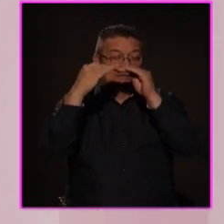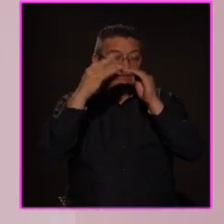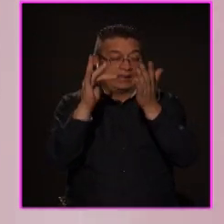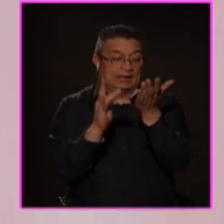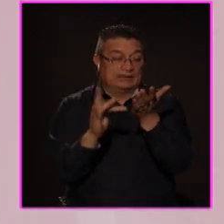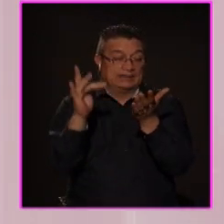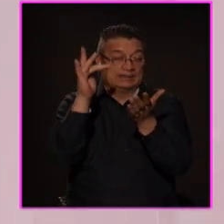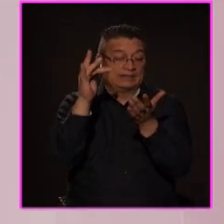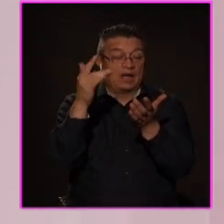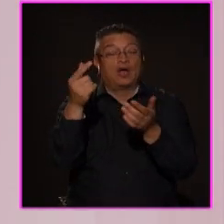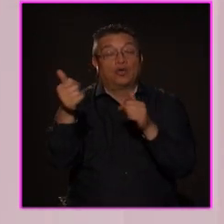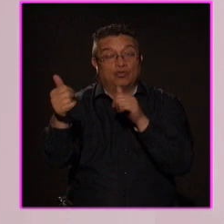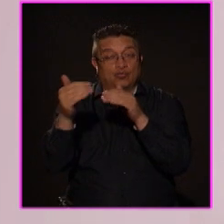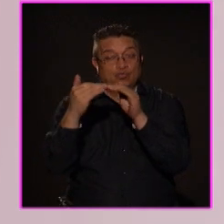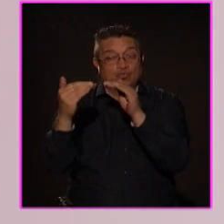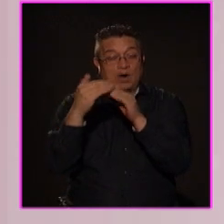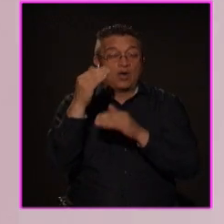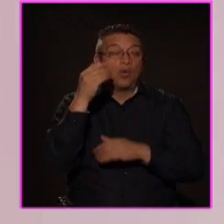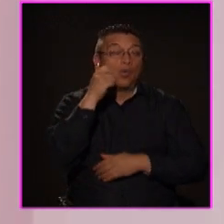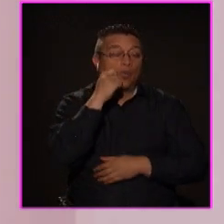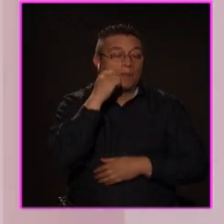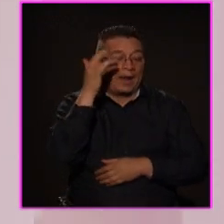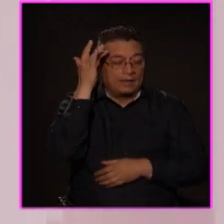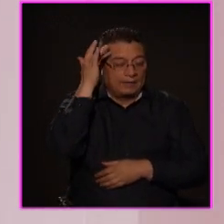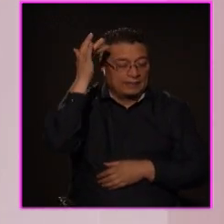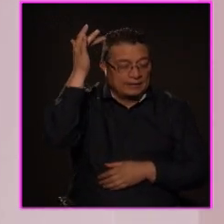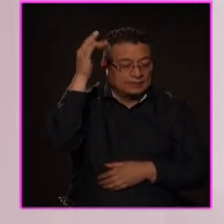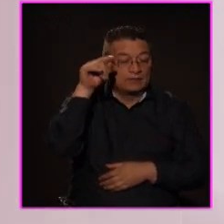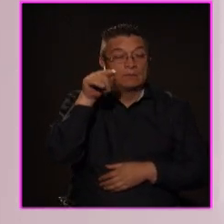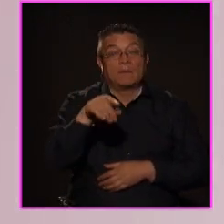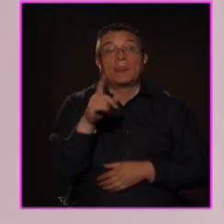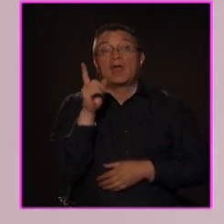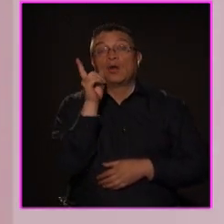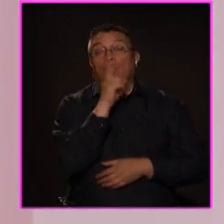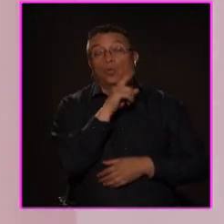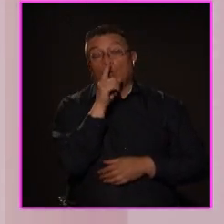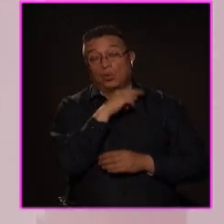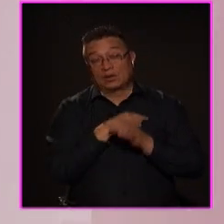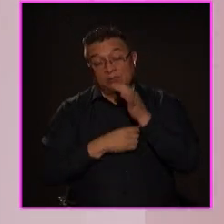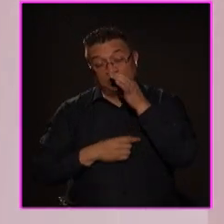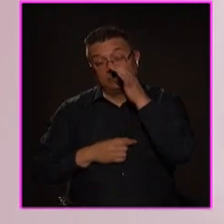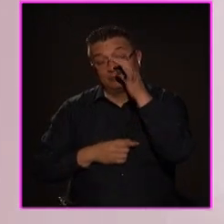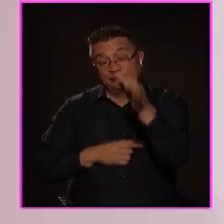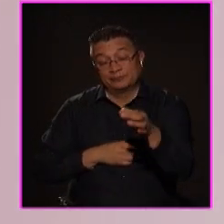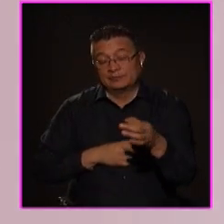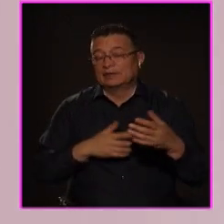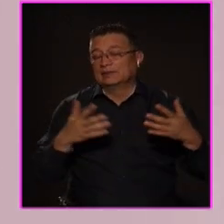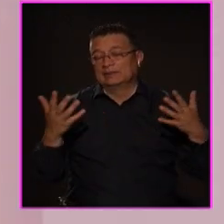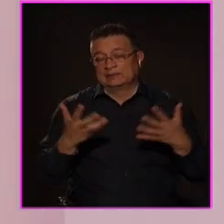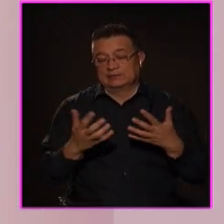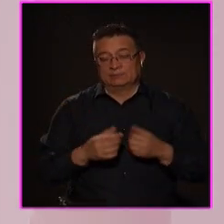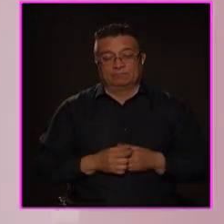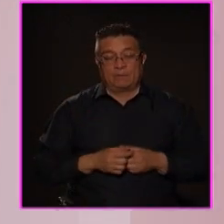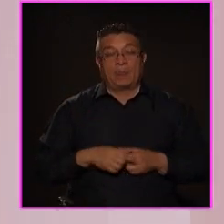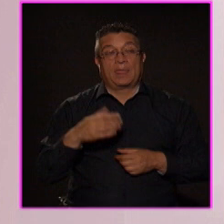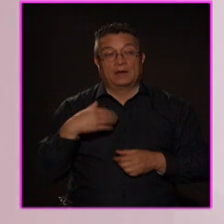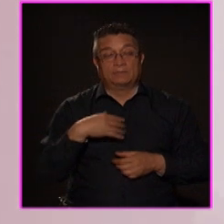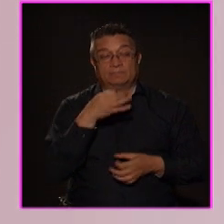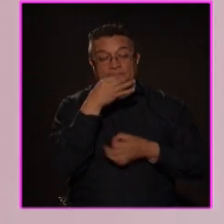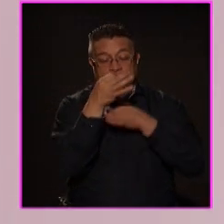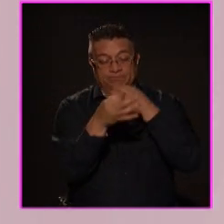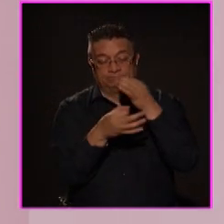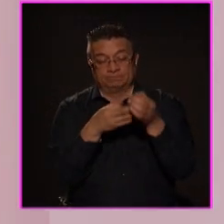to raise, now I engage with what we call the epistemic limitations,